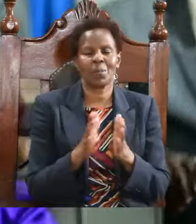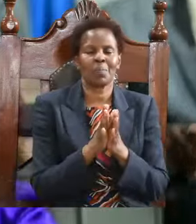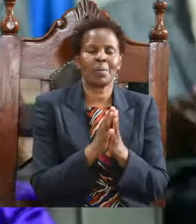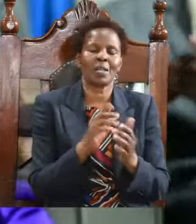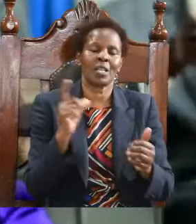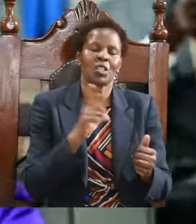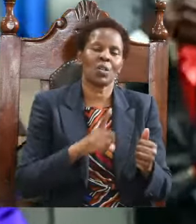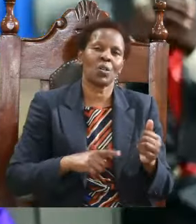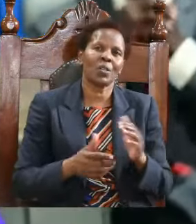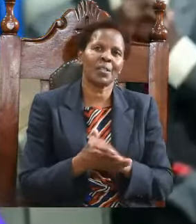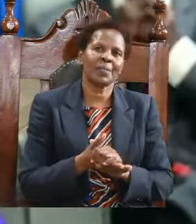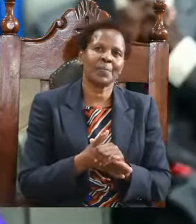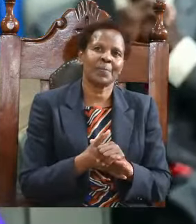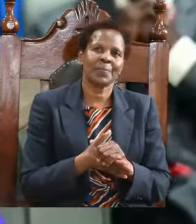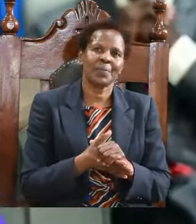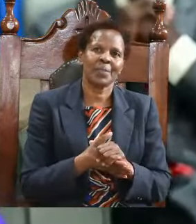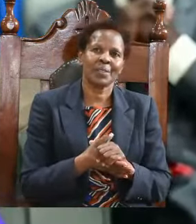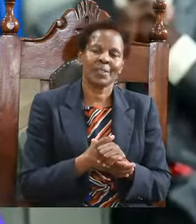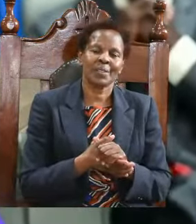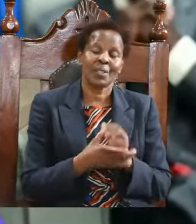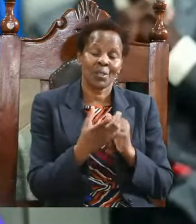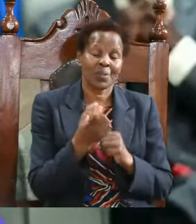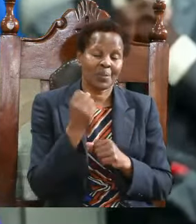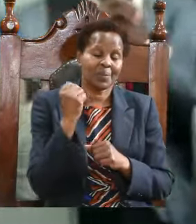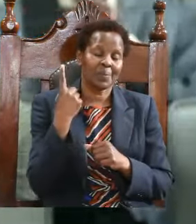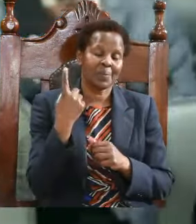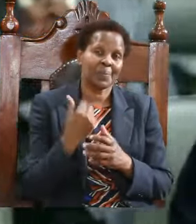Wanazifiwe. Tuko pamoja.